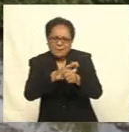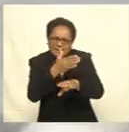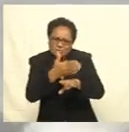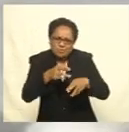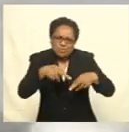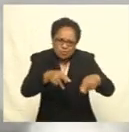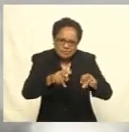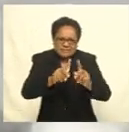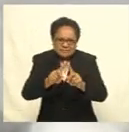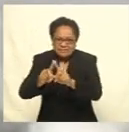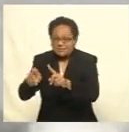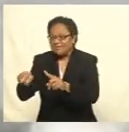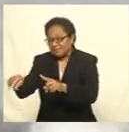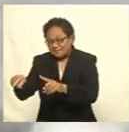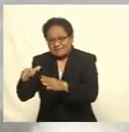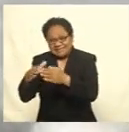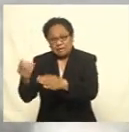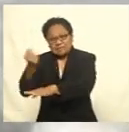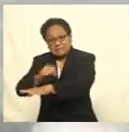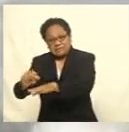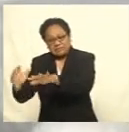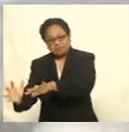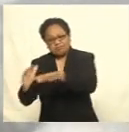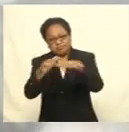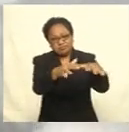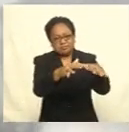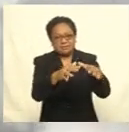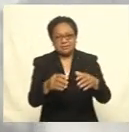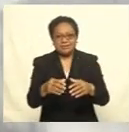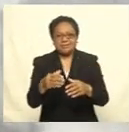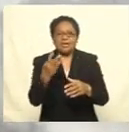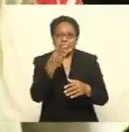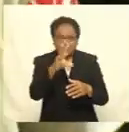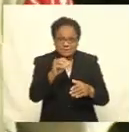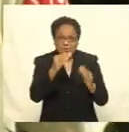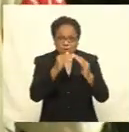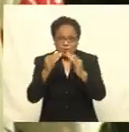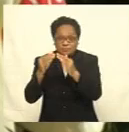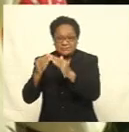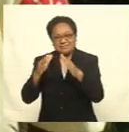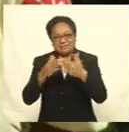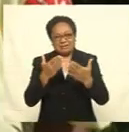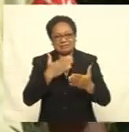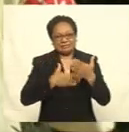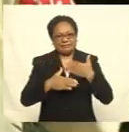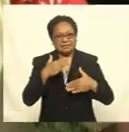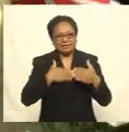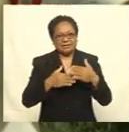has become a real issue. At least 30 homes are usually affected.